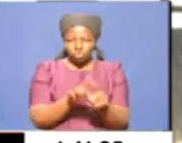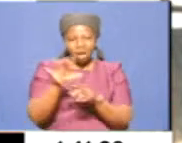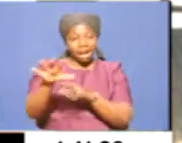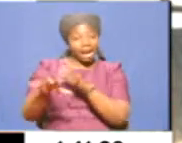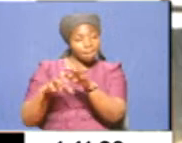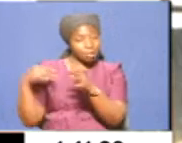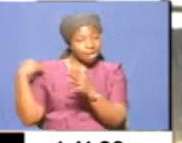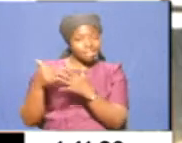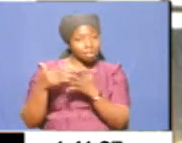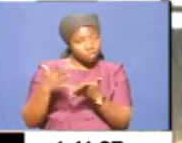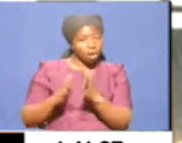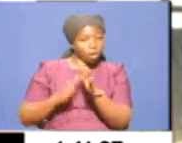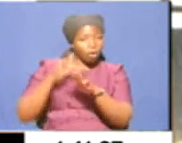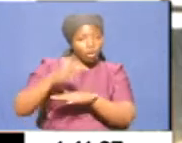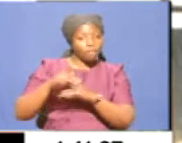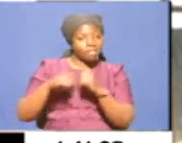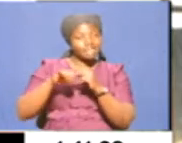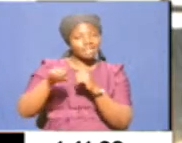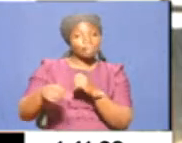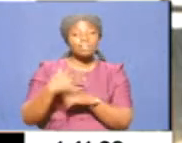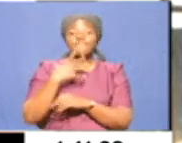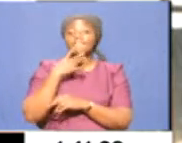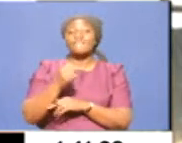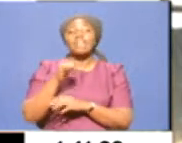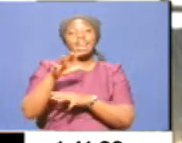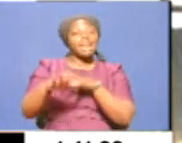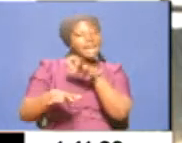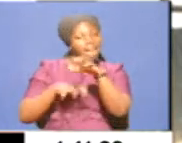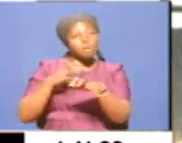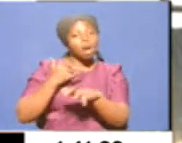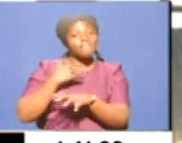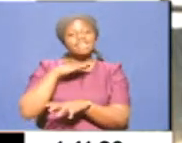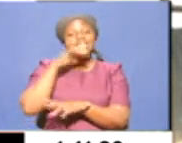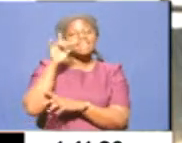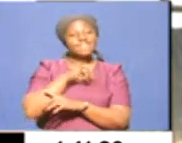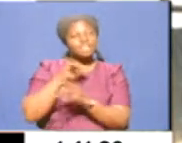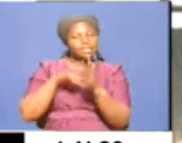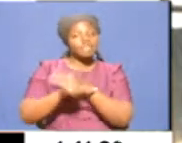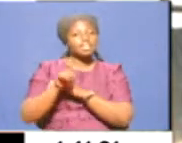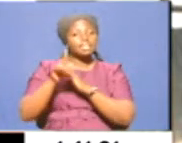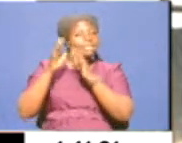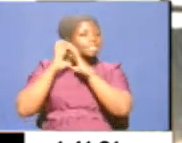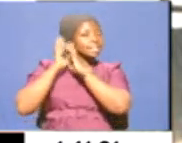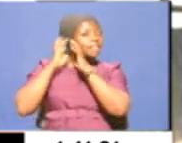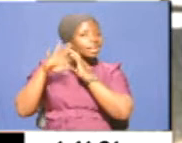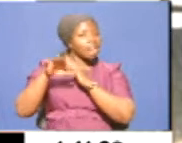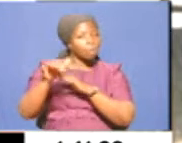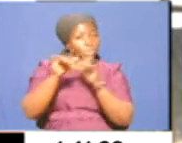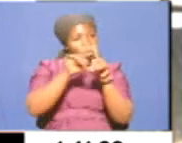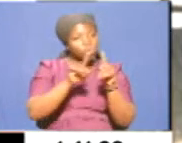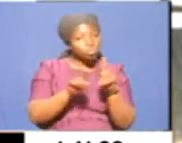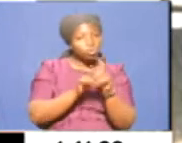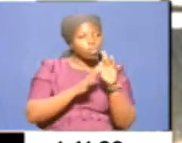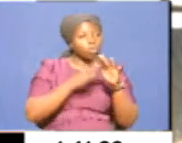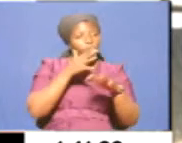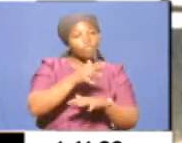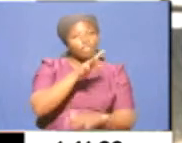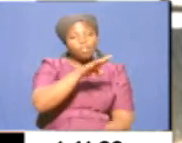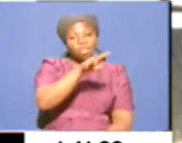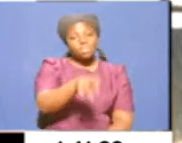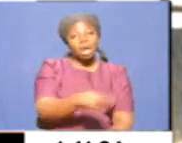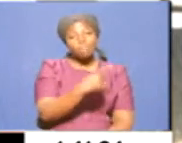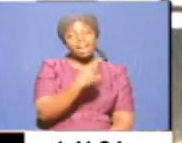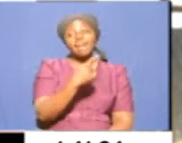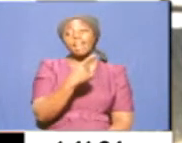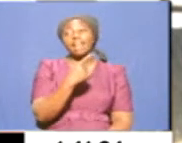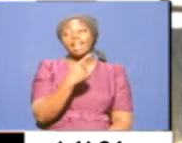over 6,500 livestock in Kilifi County, and we've also lost over 4,000, and this figure might